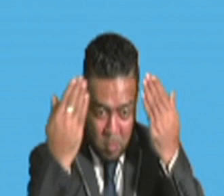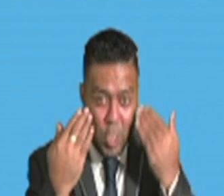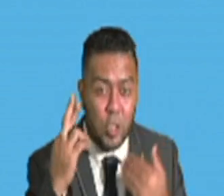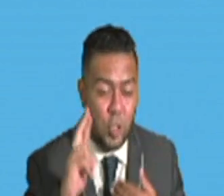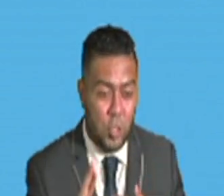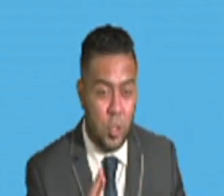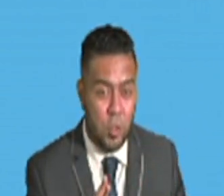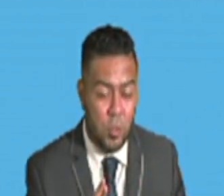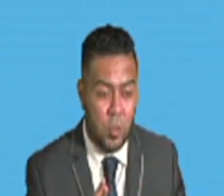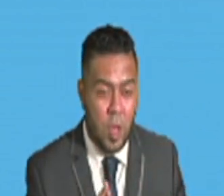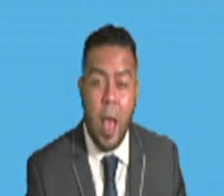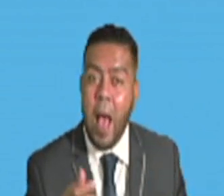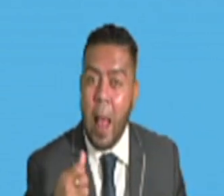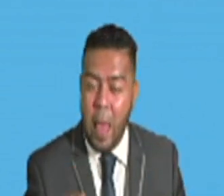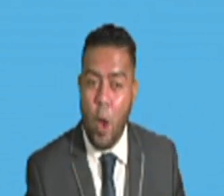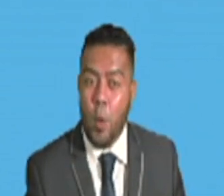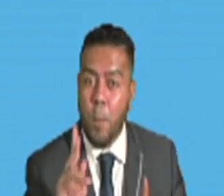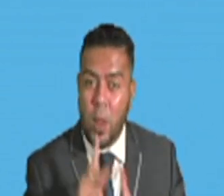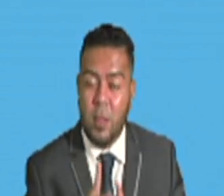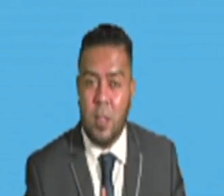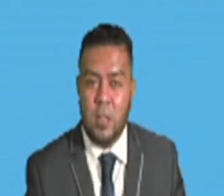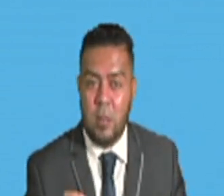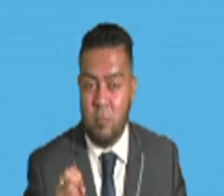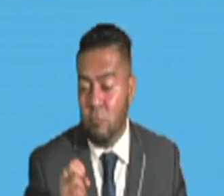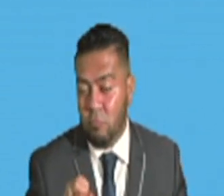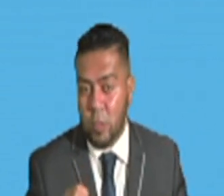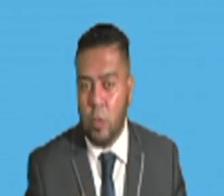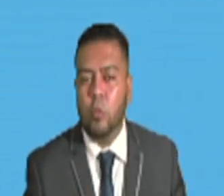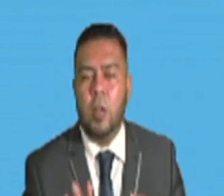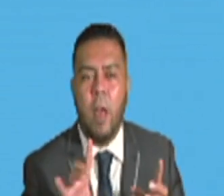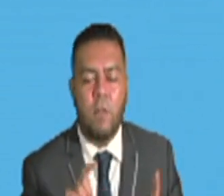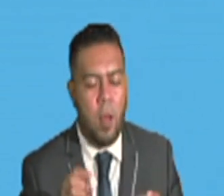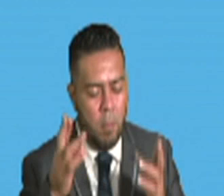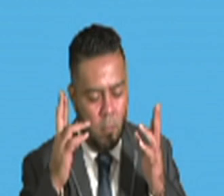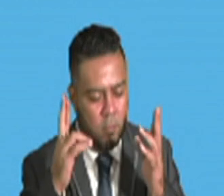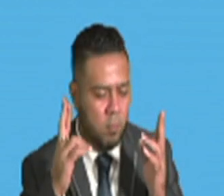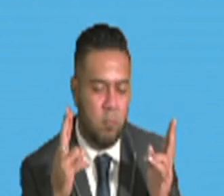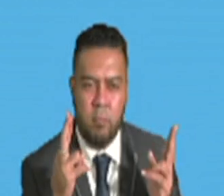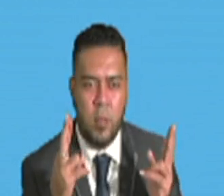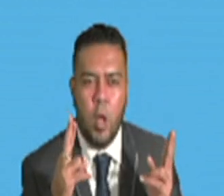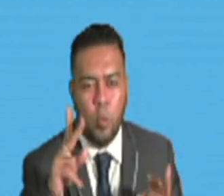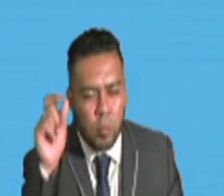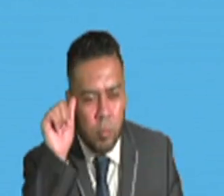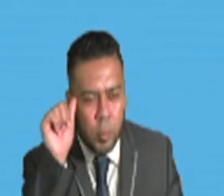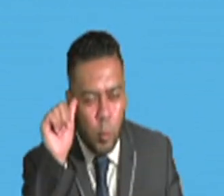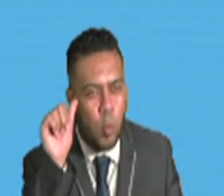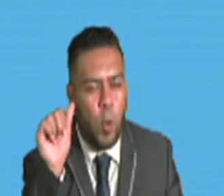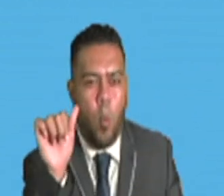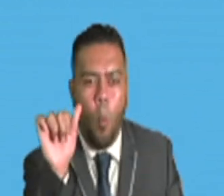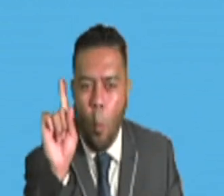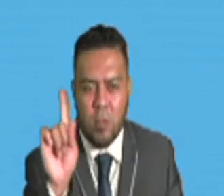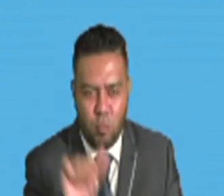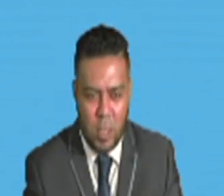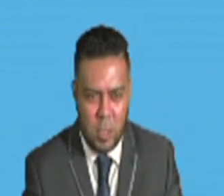sir, allowed political expediency to get in the way of common human decency, common human principle and